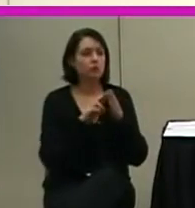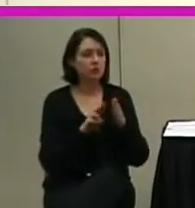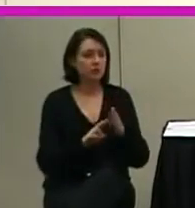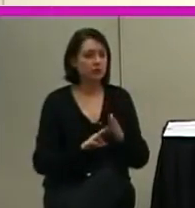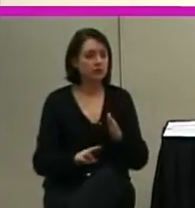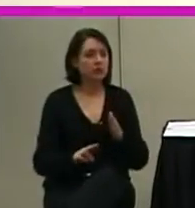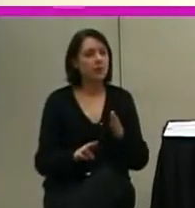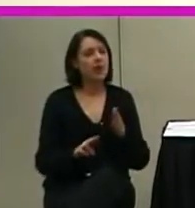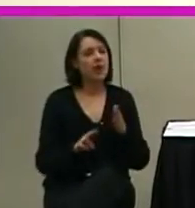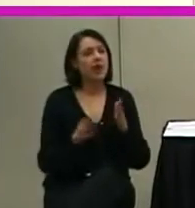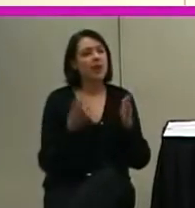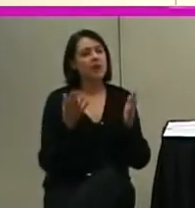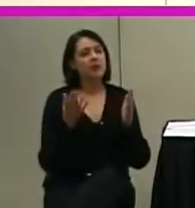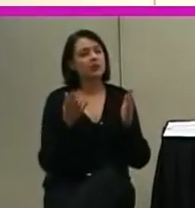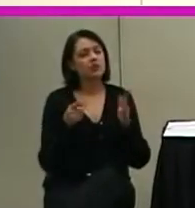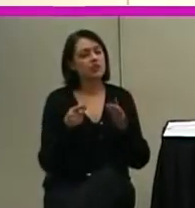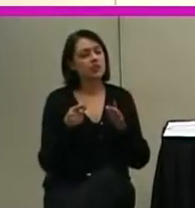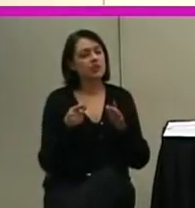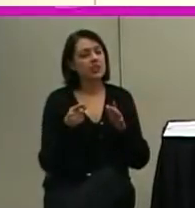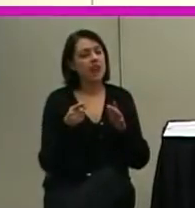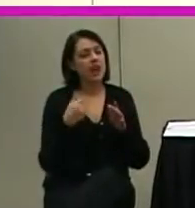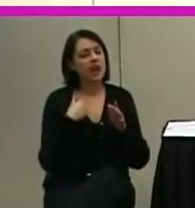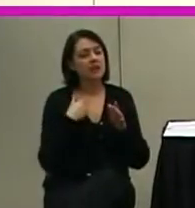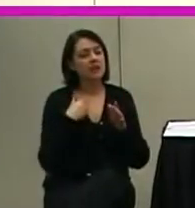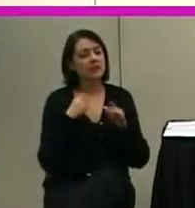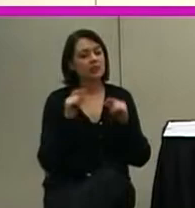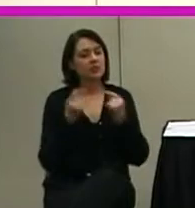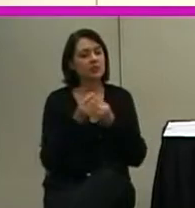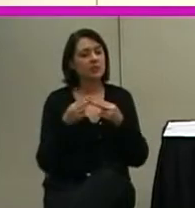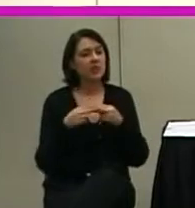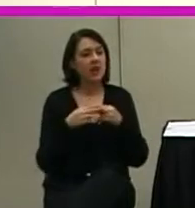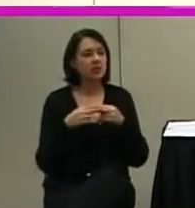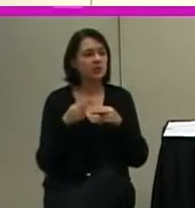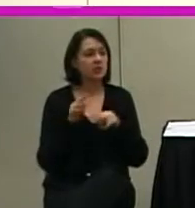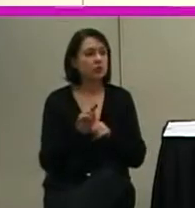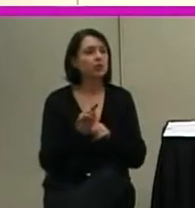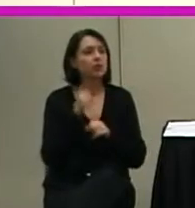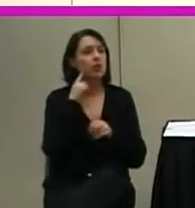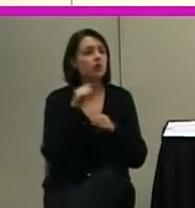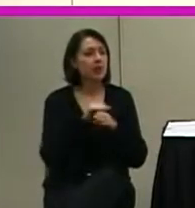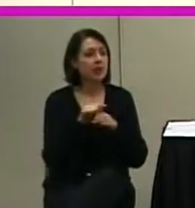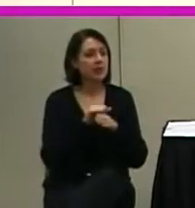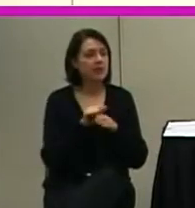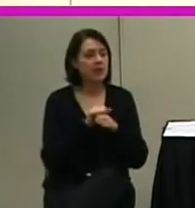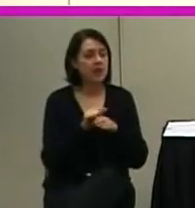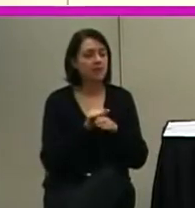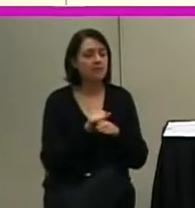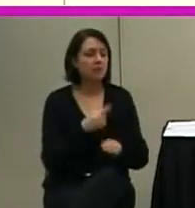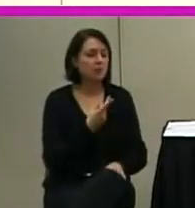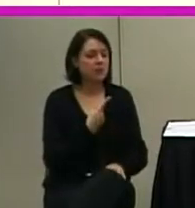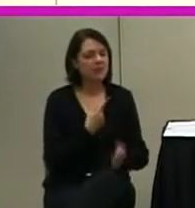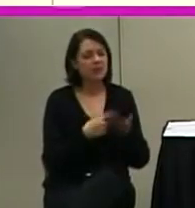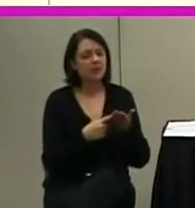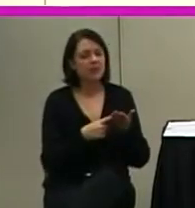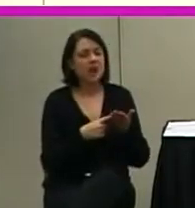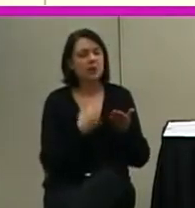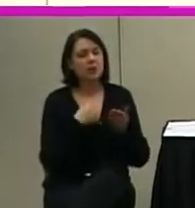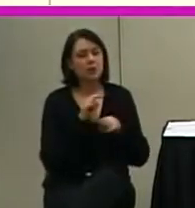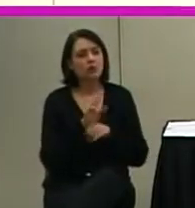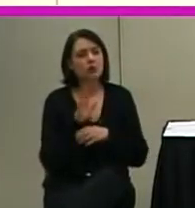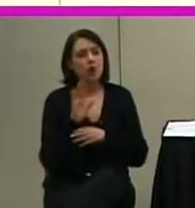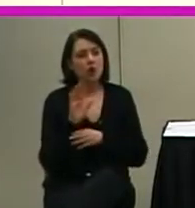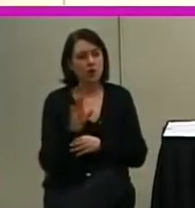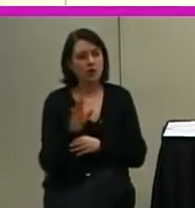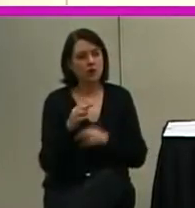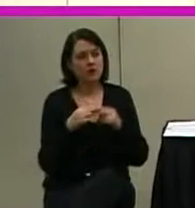it. And she has a set of slides that she uses to train it that she and I have talked about several times. So I'm going to use her little